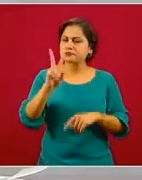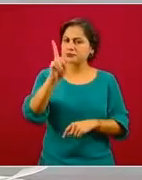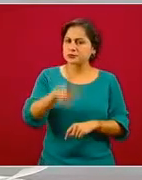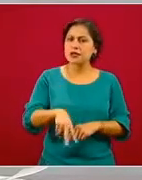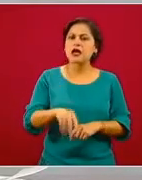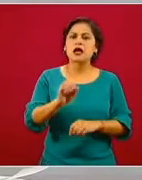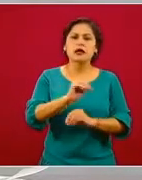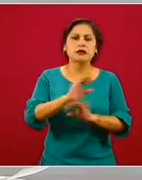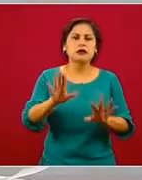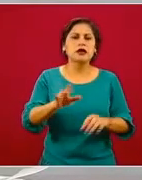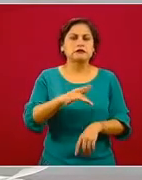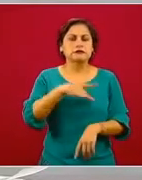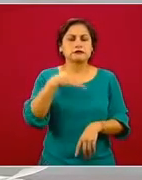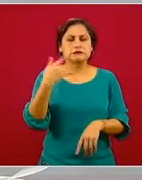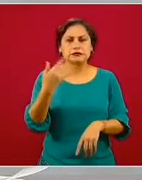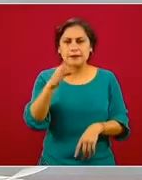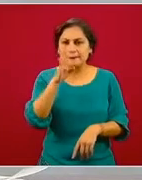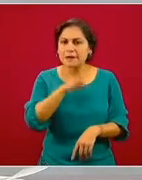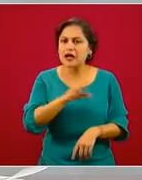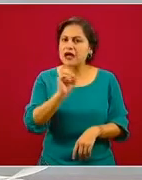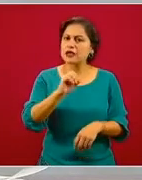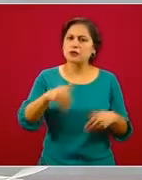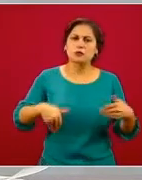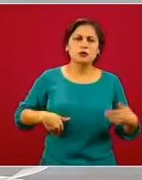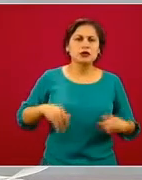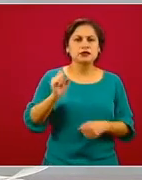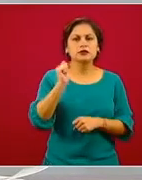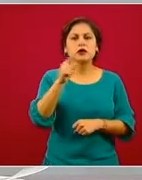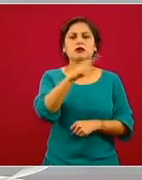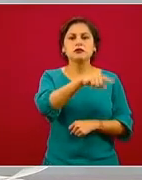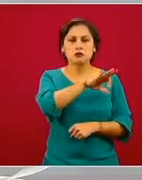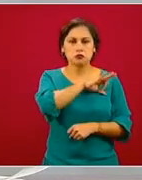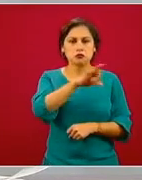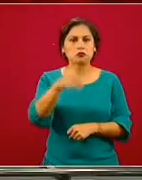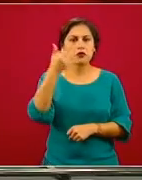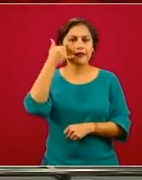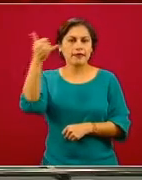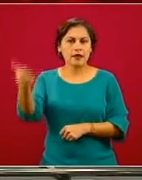as and not natural emotions like being